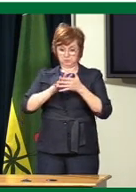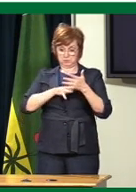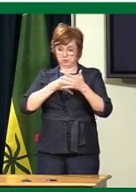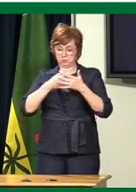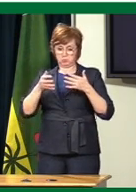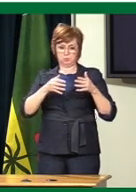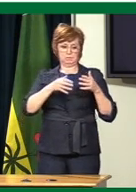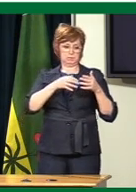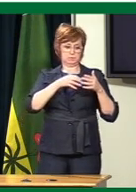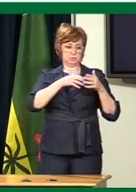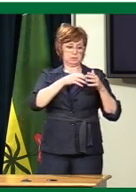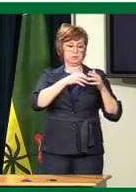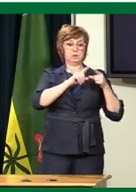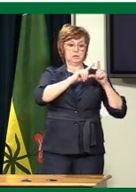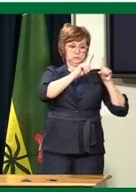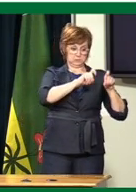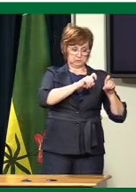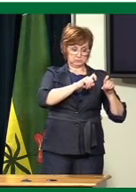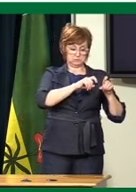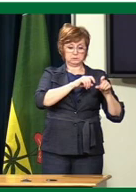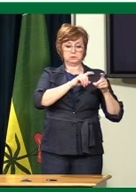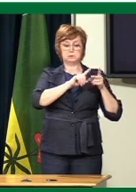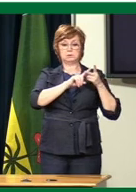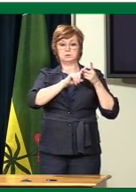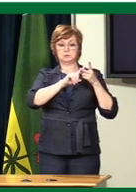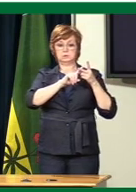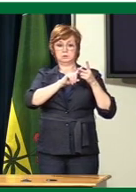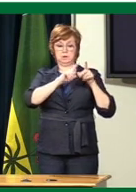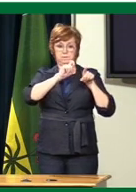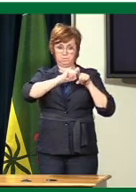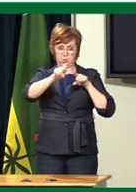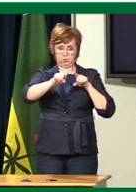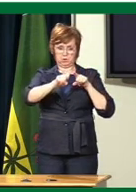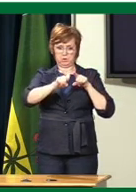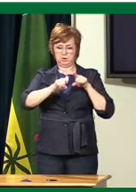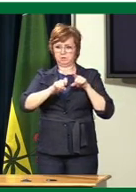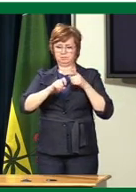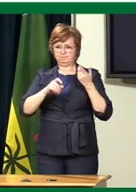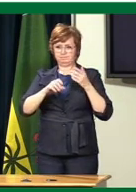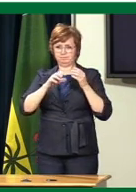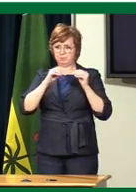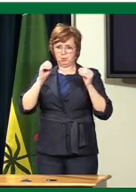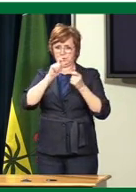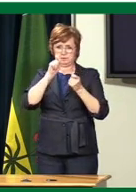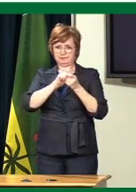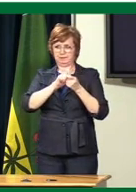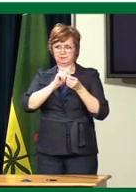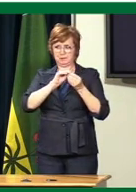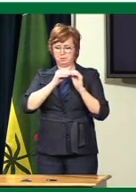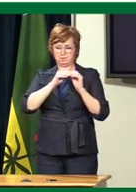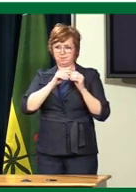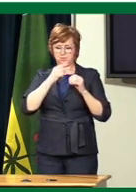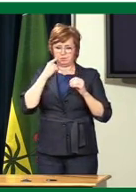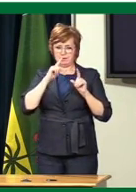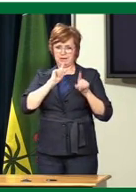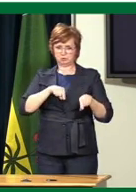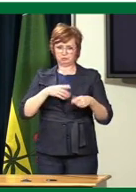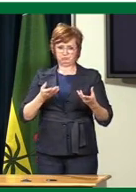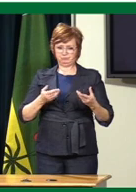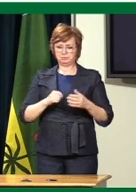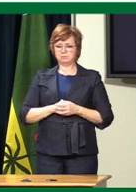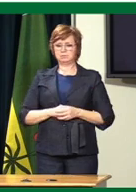and contact tracing there isn't a single number, because it's not one path. And the other thing I would just highlight, one of the